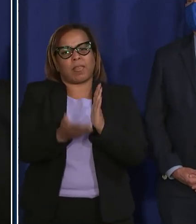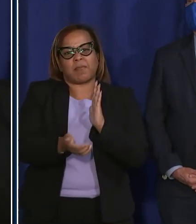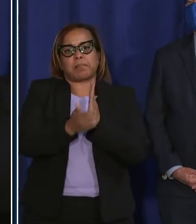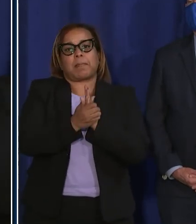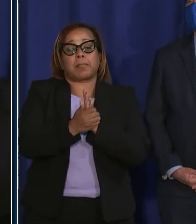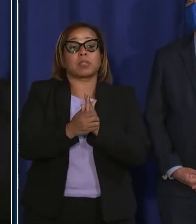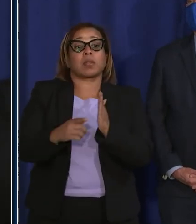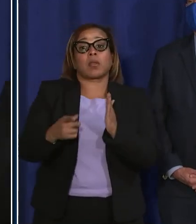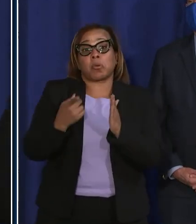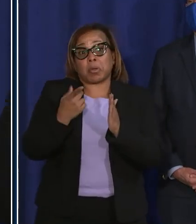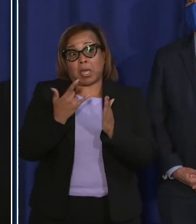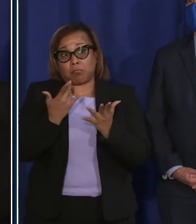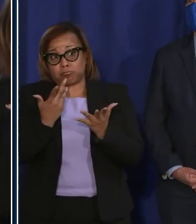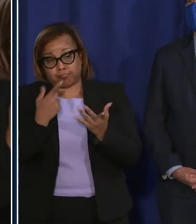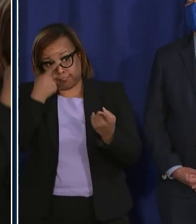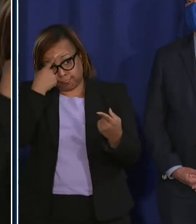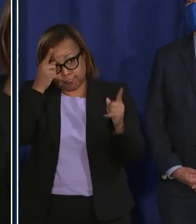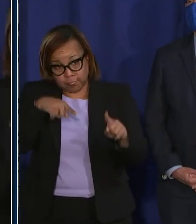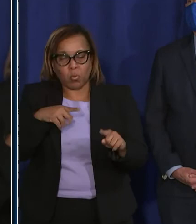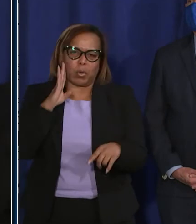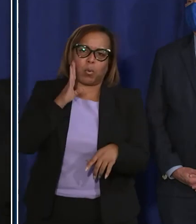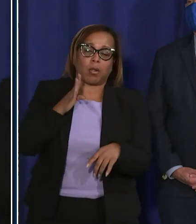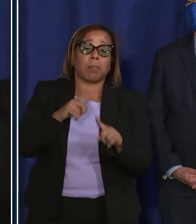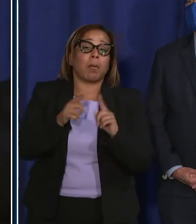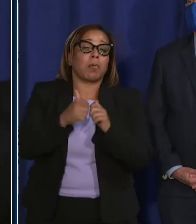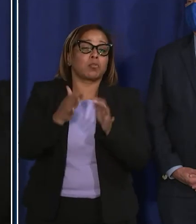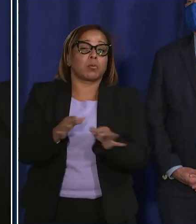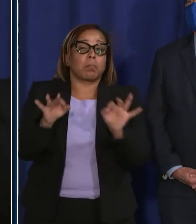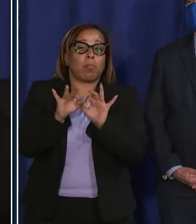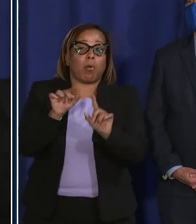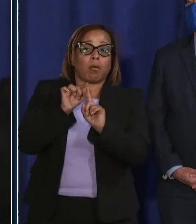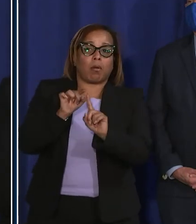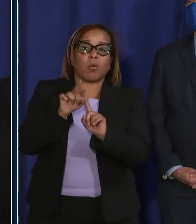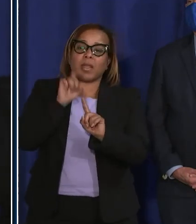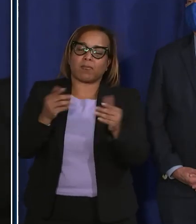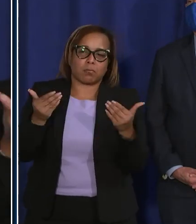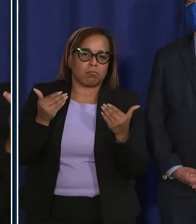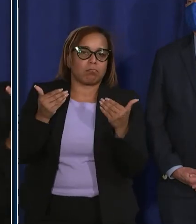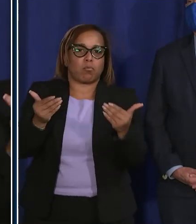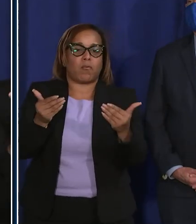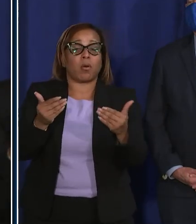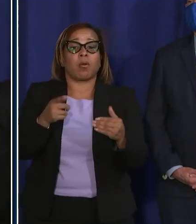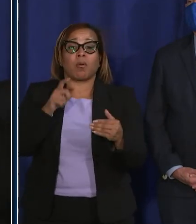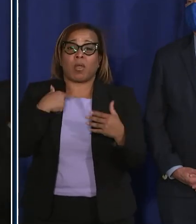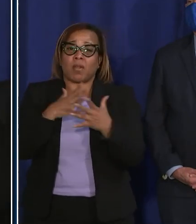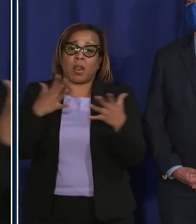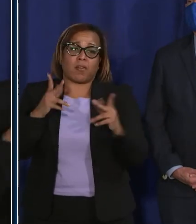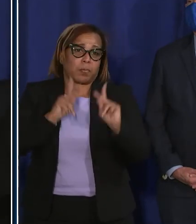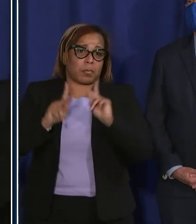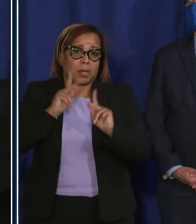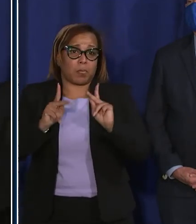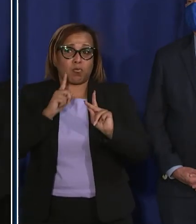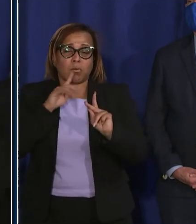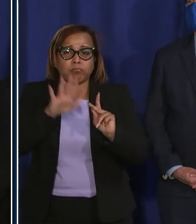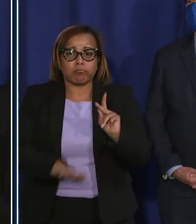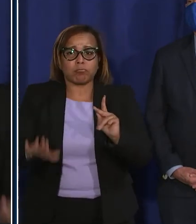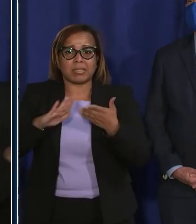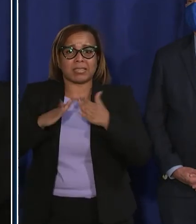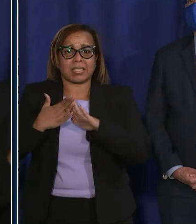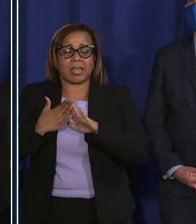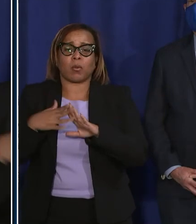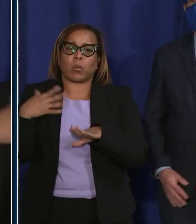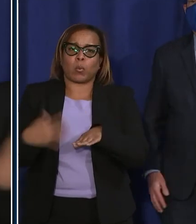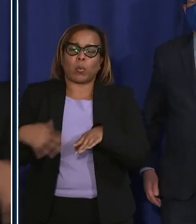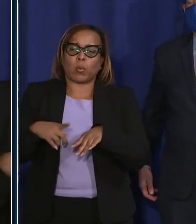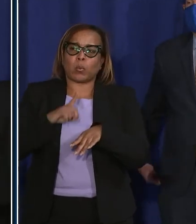and where we can reach some common ground, we will. But the most important thing is we got to move forward. We got a lot of people across the city that have